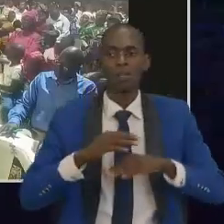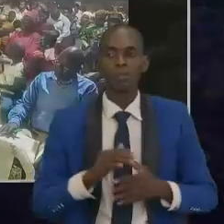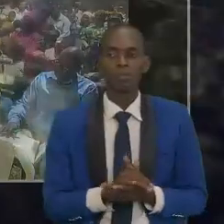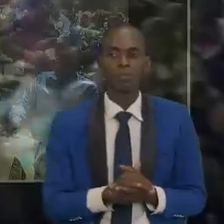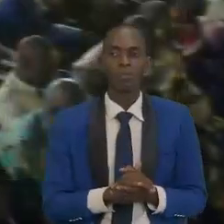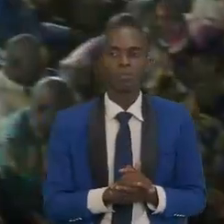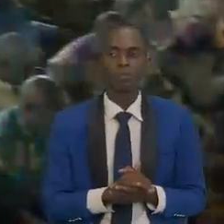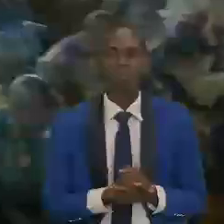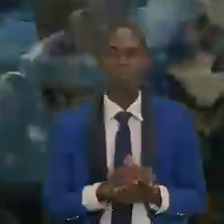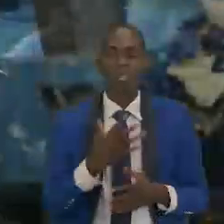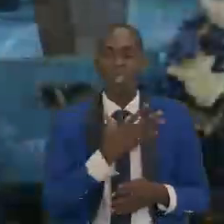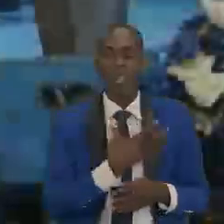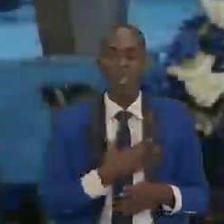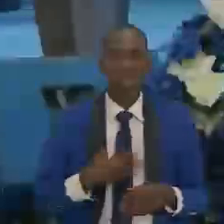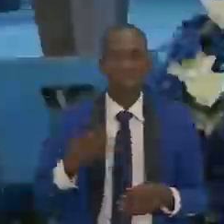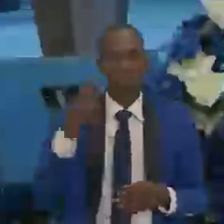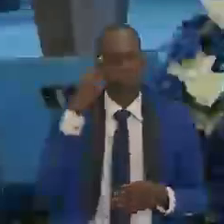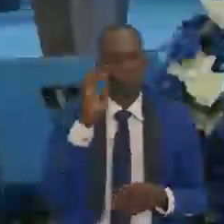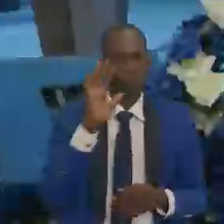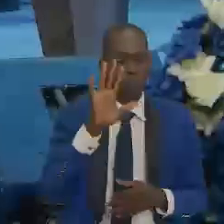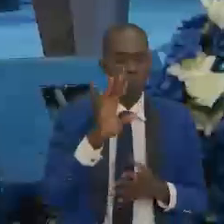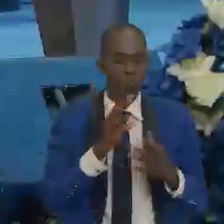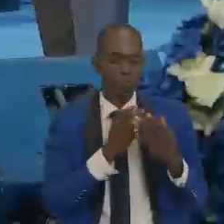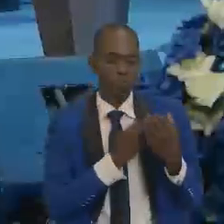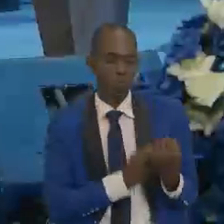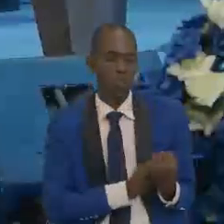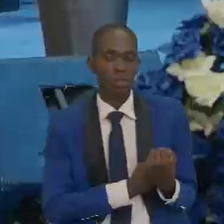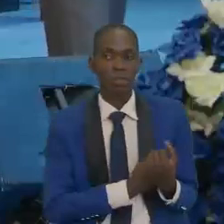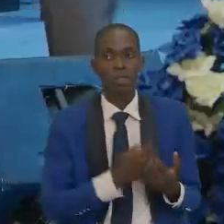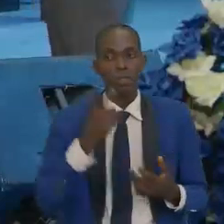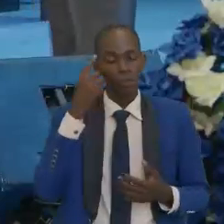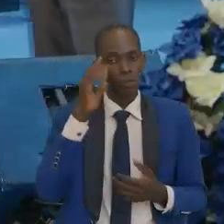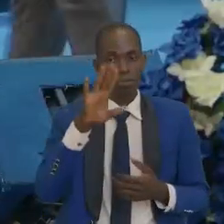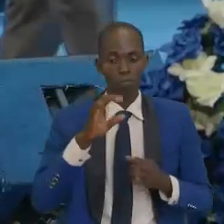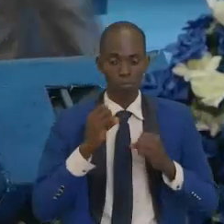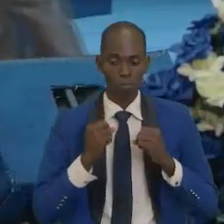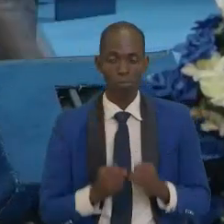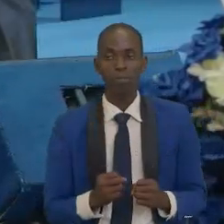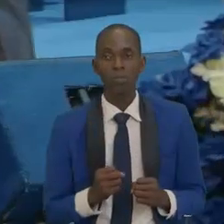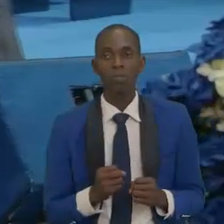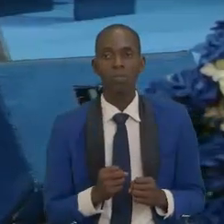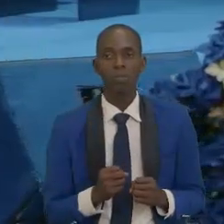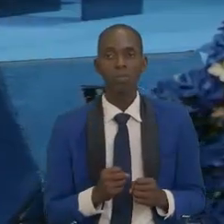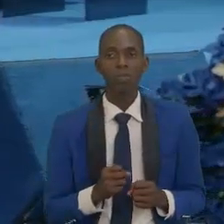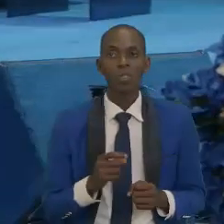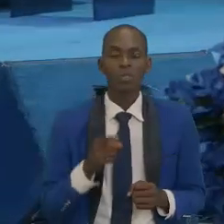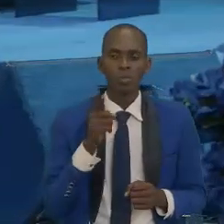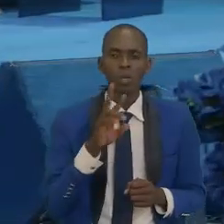And for your courage, for your stamina, you're